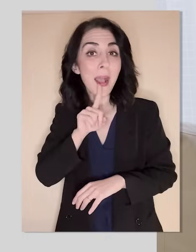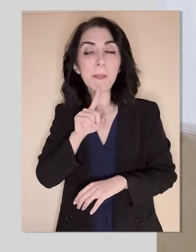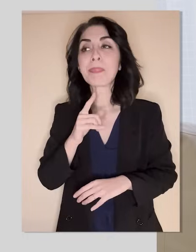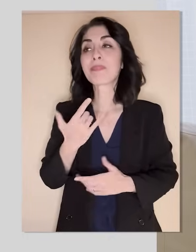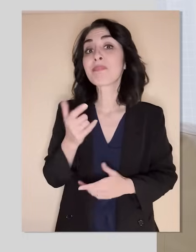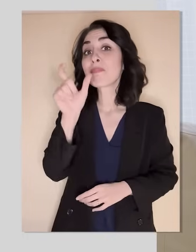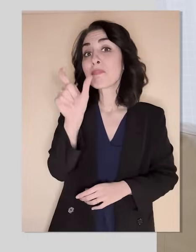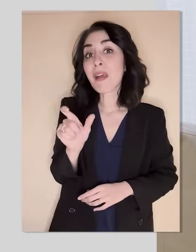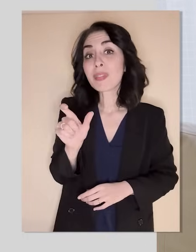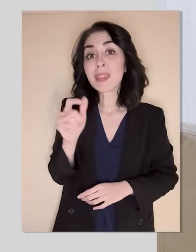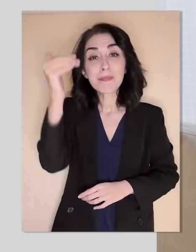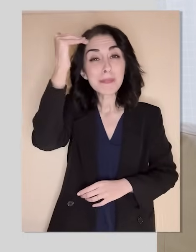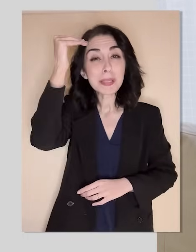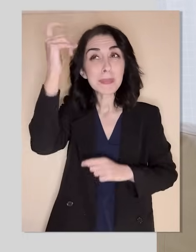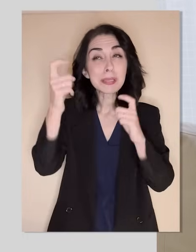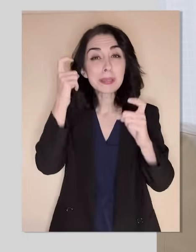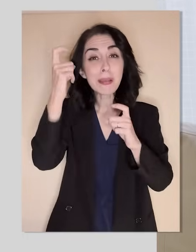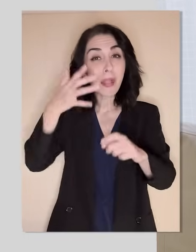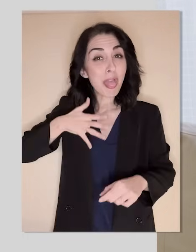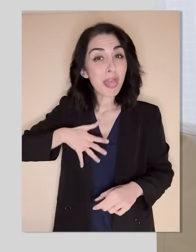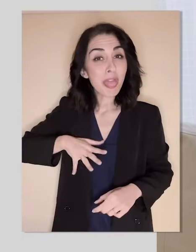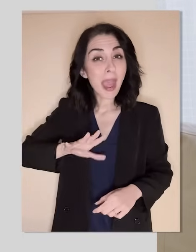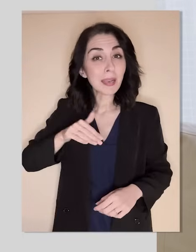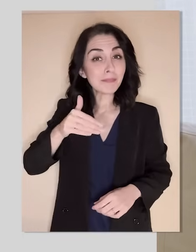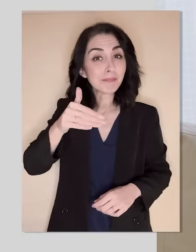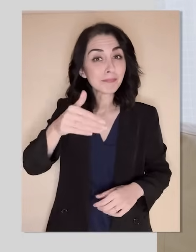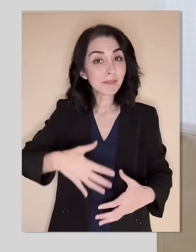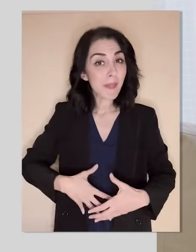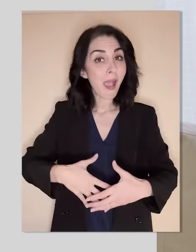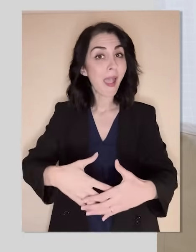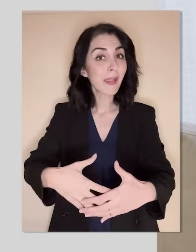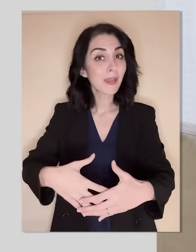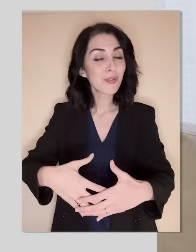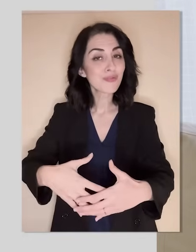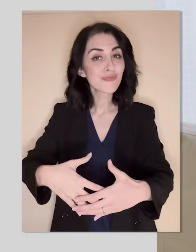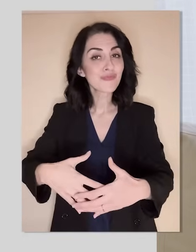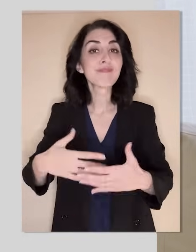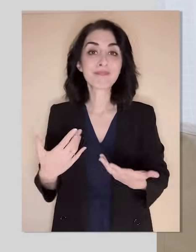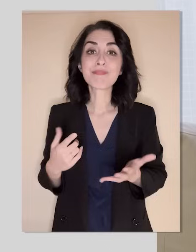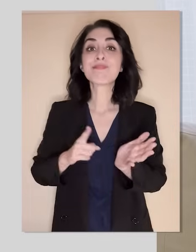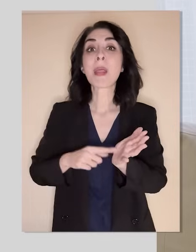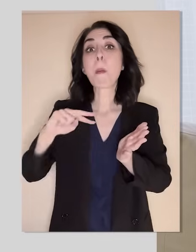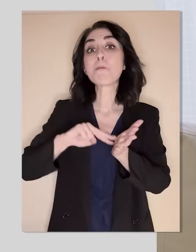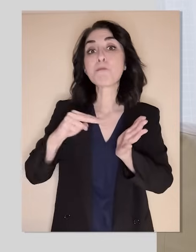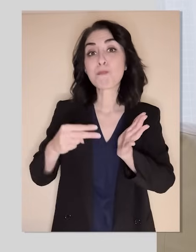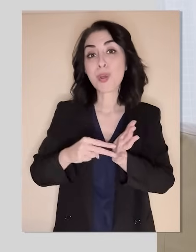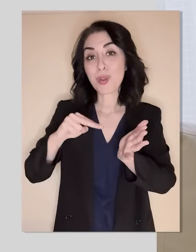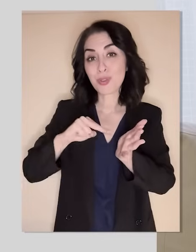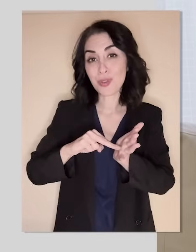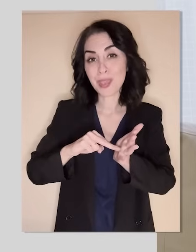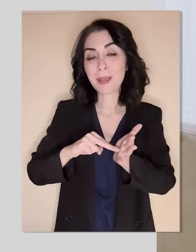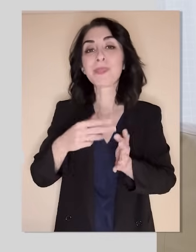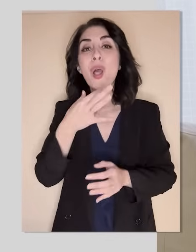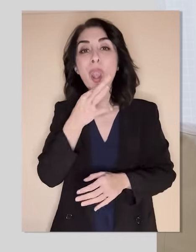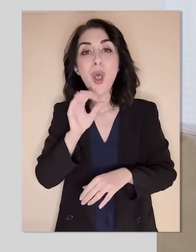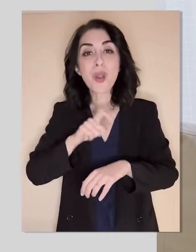they might want to get pregnant or they're able to get pregnant. They have to be very careful because from every